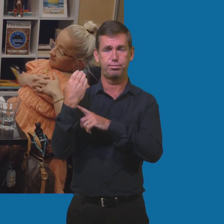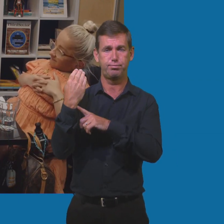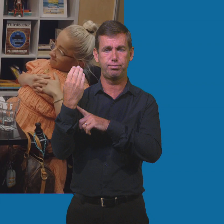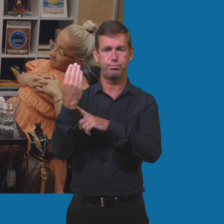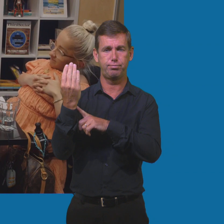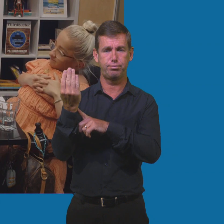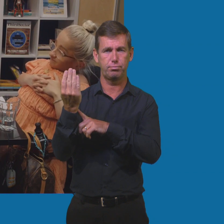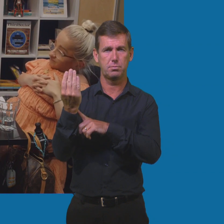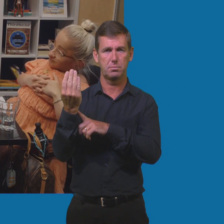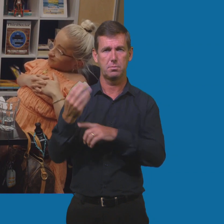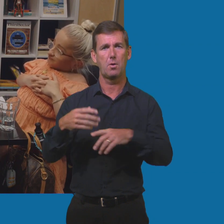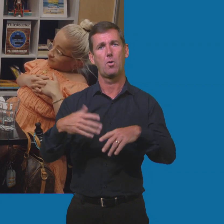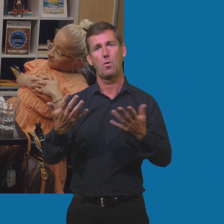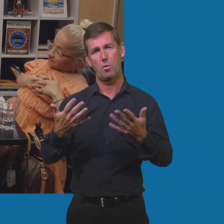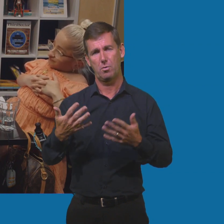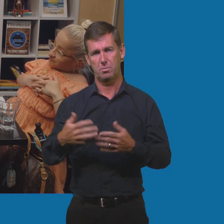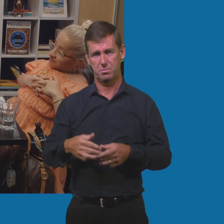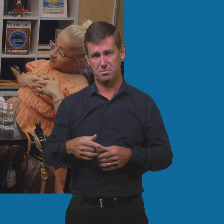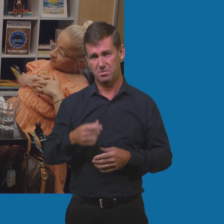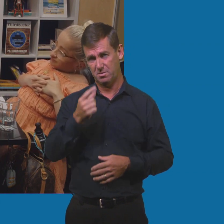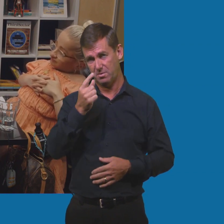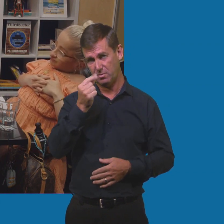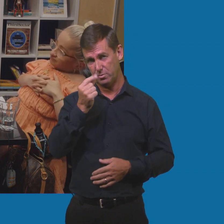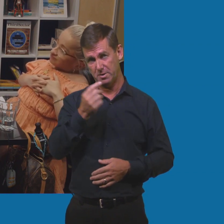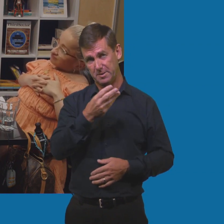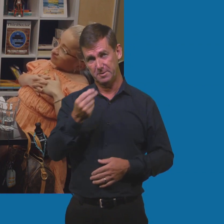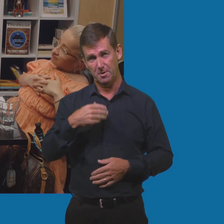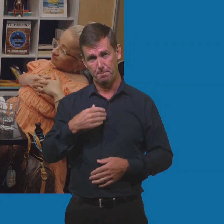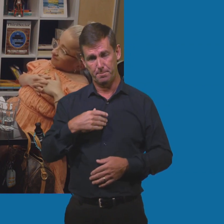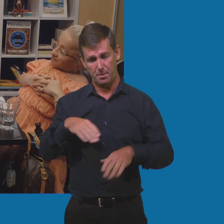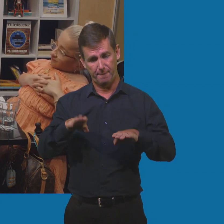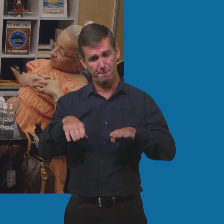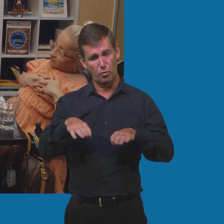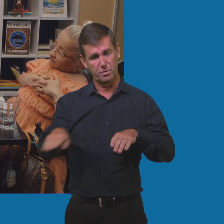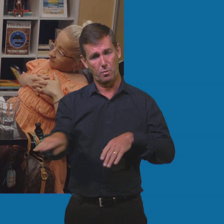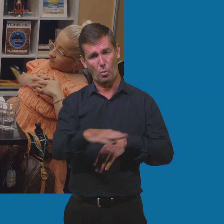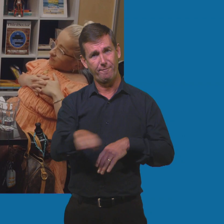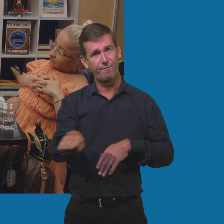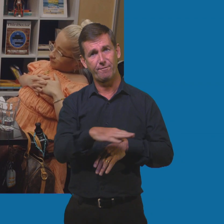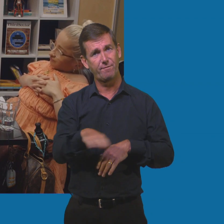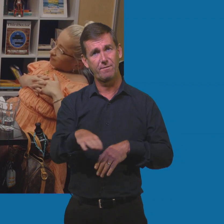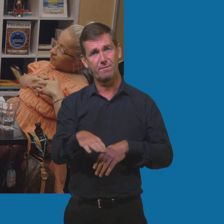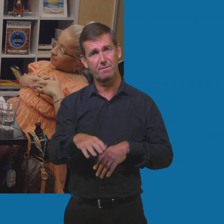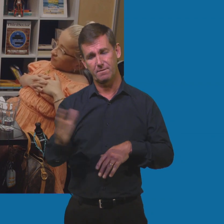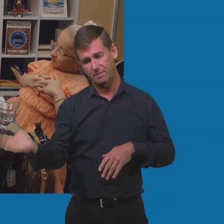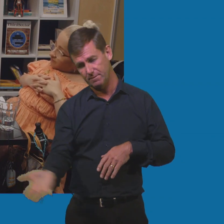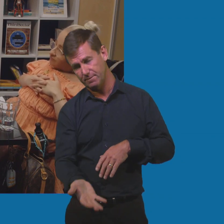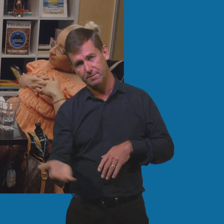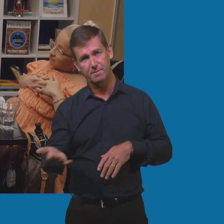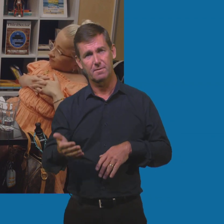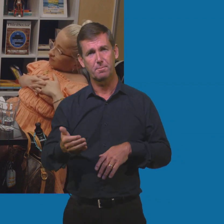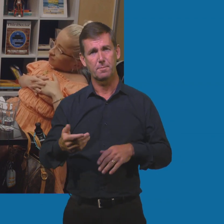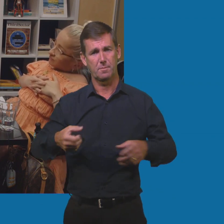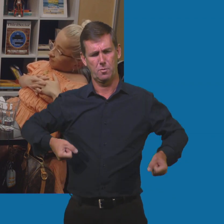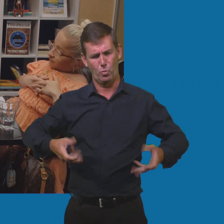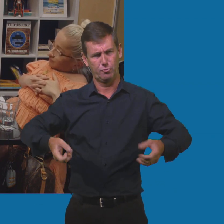on a key, or even better, some of them you just wave your foot under the rear bumper or your hand under the rear bumper. It's often easier if you're in a